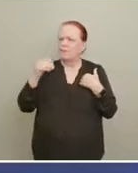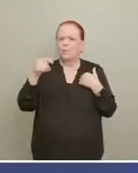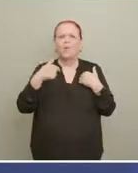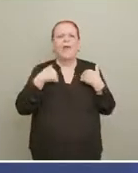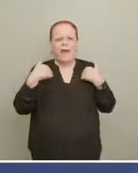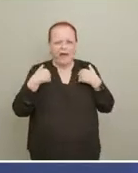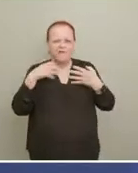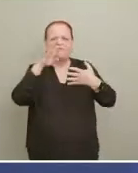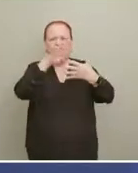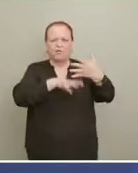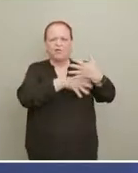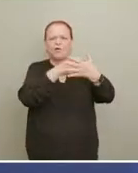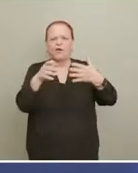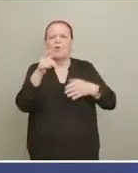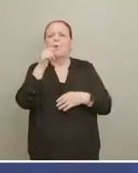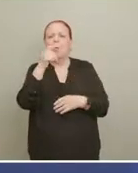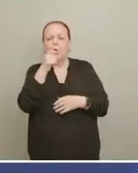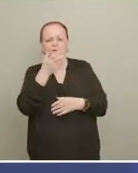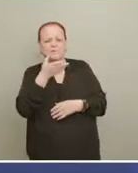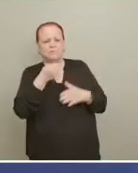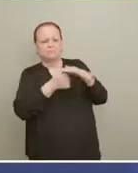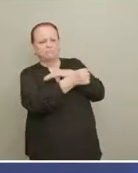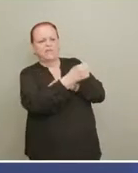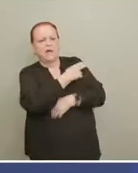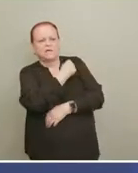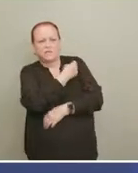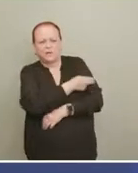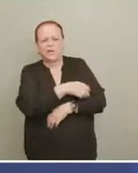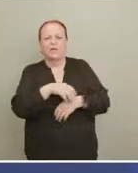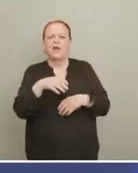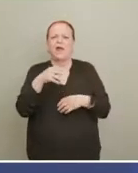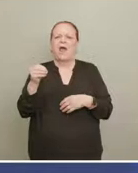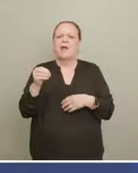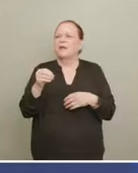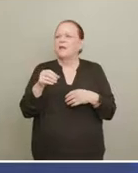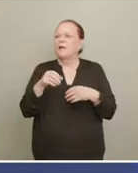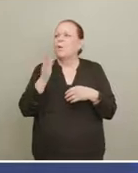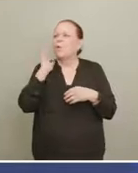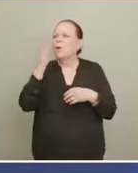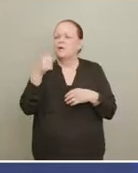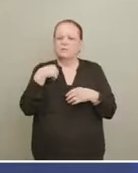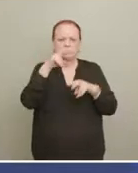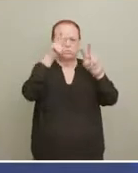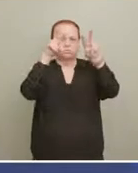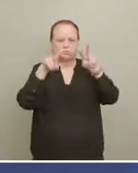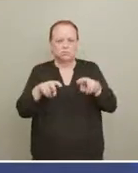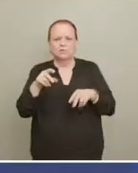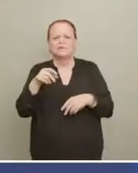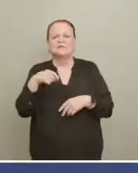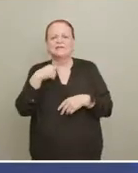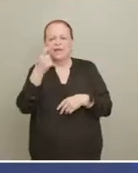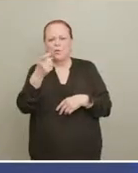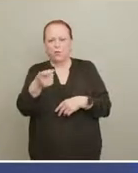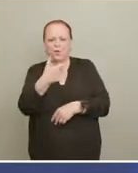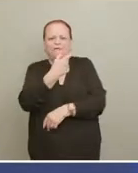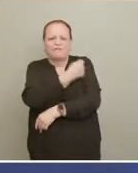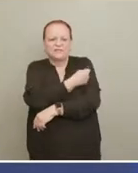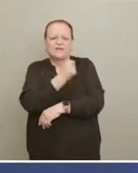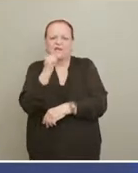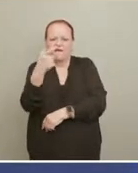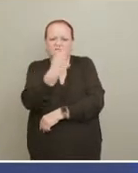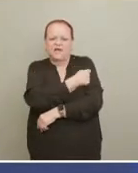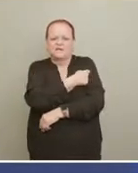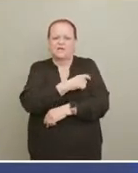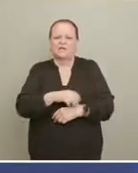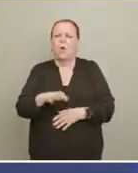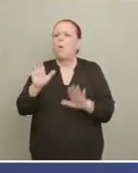We do have a graph on who's in the hospital, and the line will tell you who are vaccinated versus who are not vaccinated. We do have that. Okay, great.